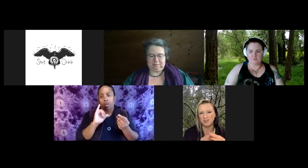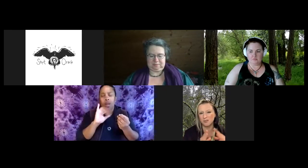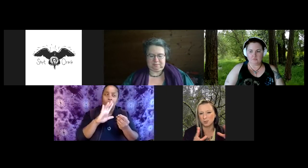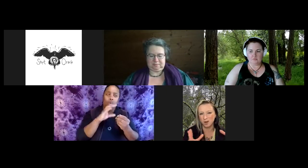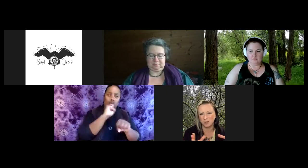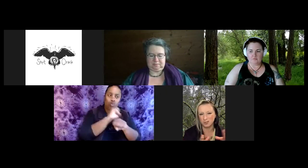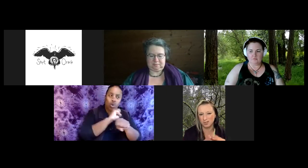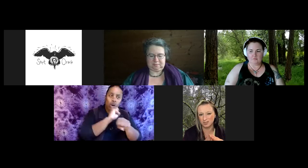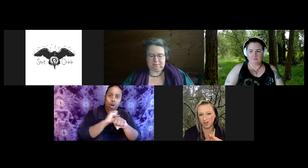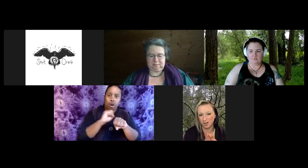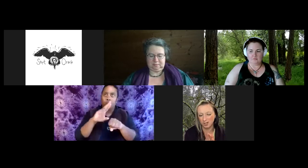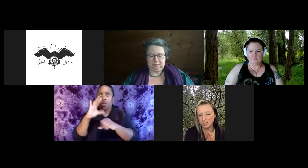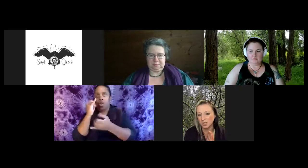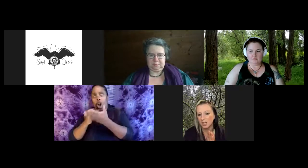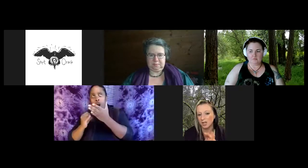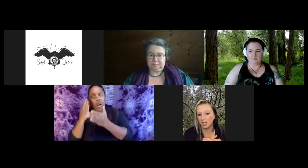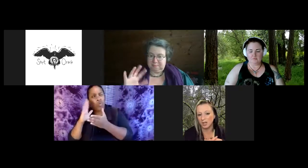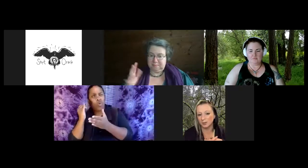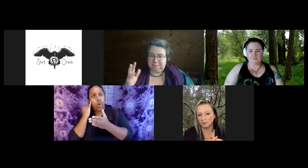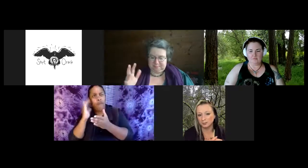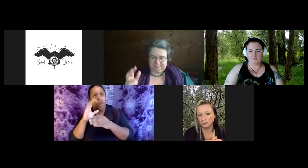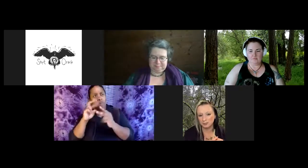I don't know if your partner does art.